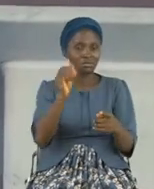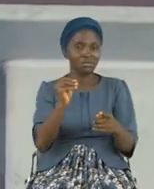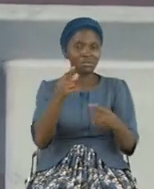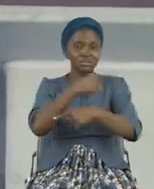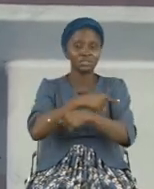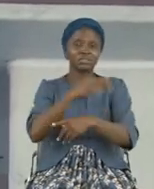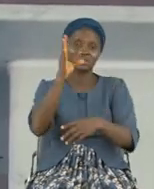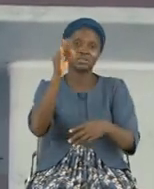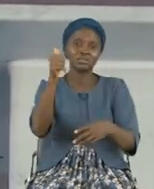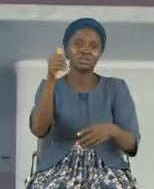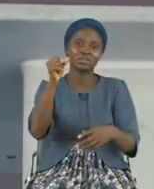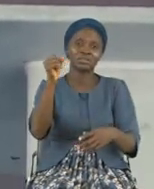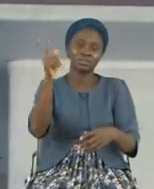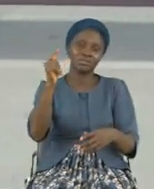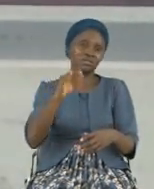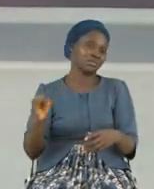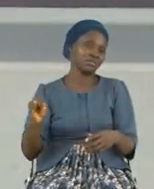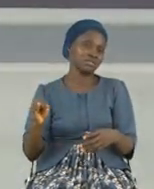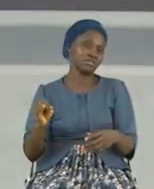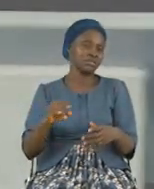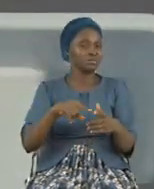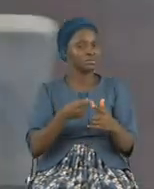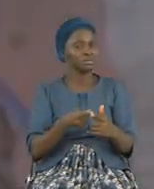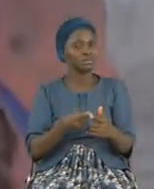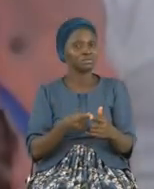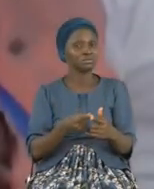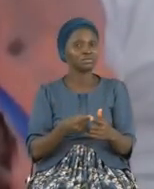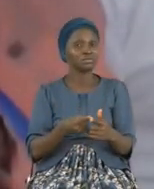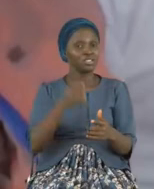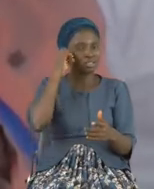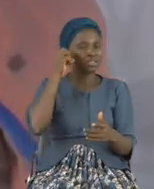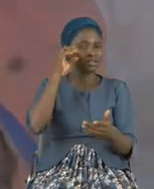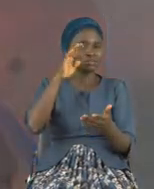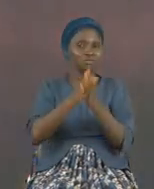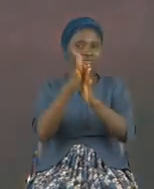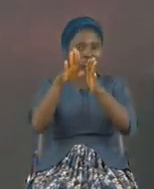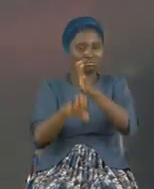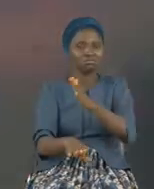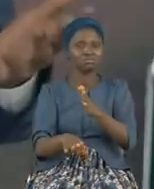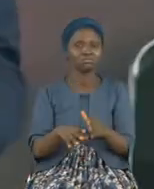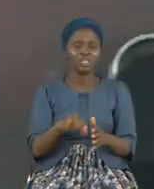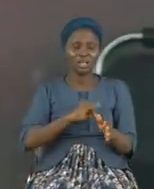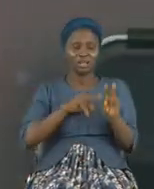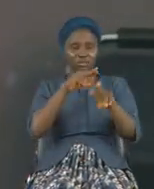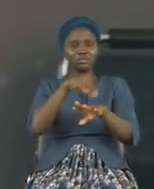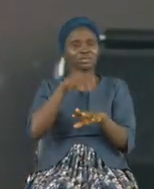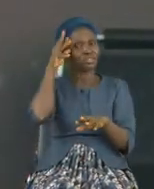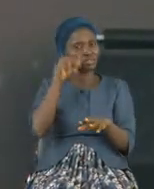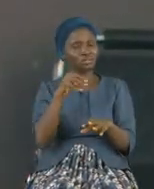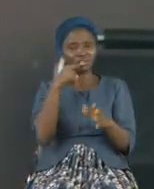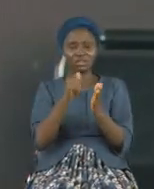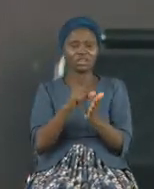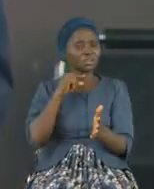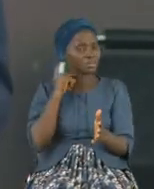he came down. I looked at him, I said, Pastor so-and-so, hear your wife. And